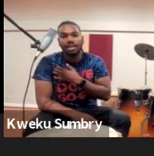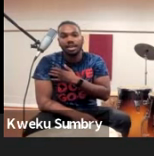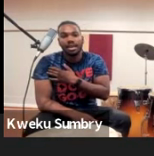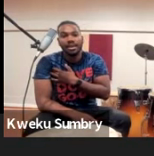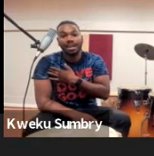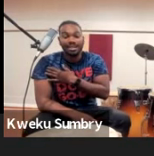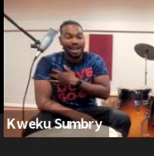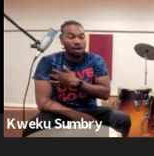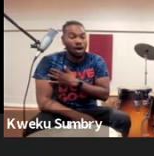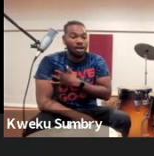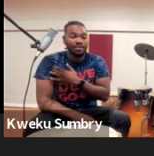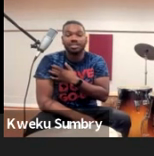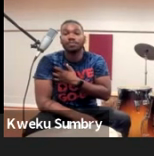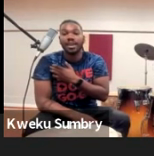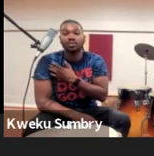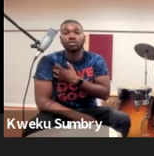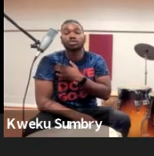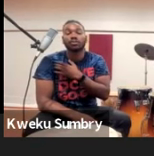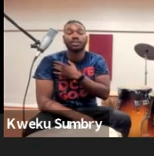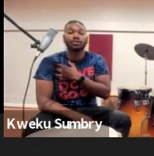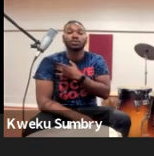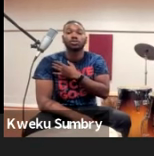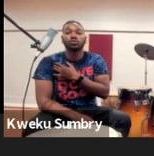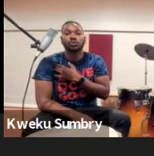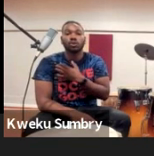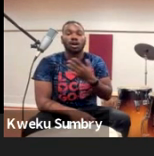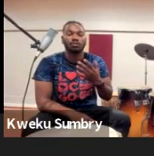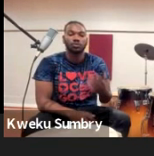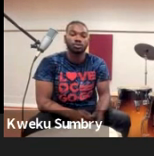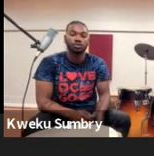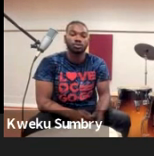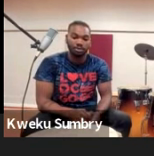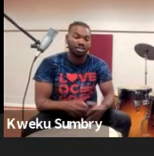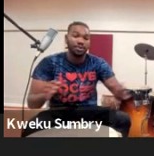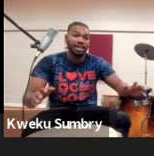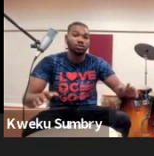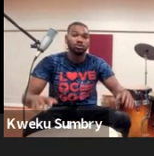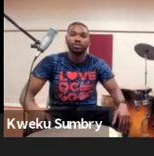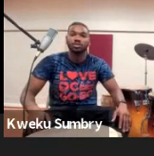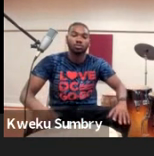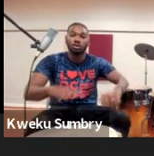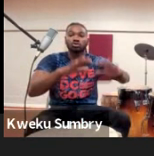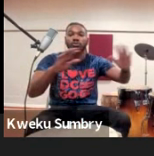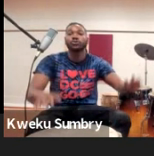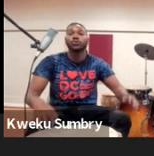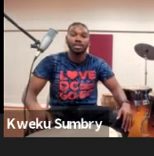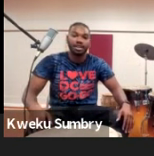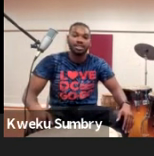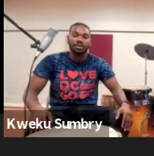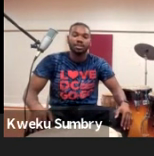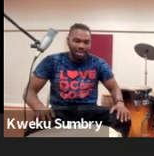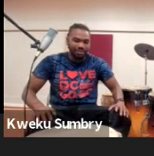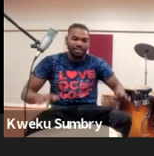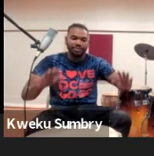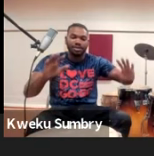Ghana. And right now, there's a ban on the drumming that we do for spiritual purposes, a ban on drumming. So we don't drum for 40